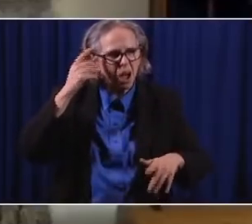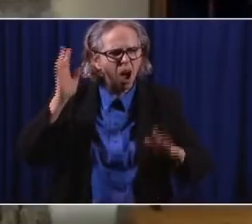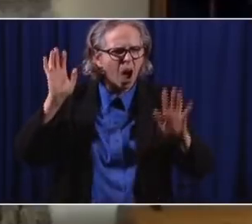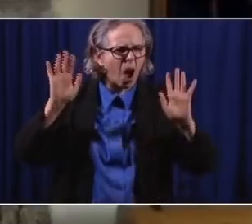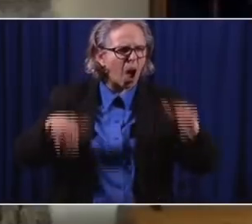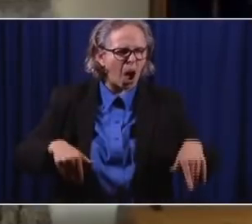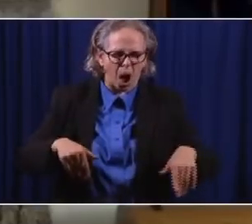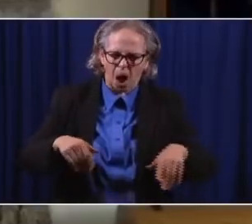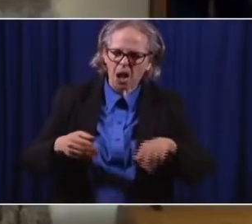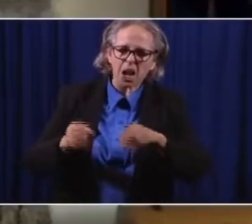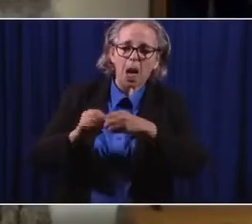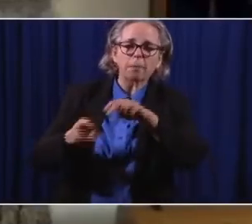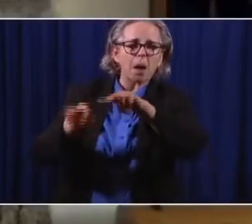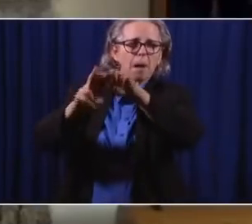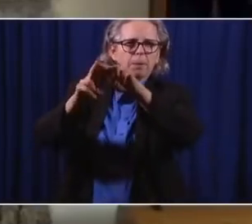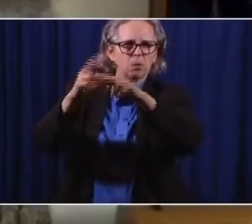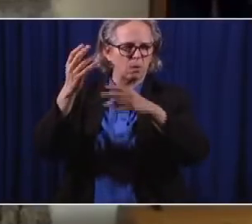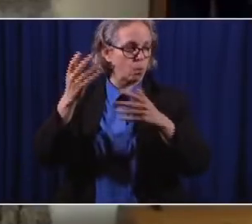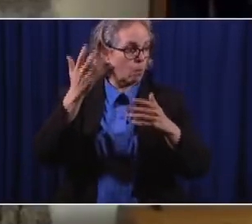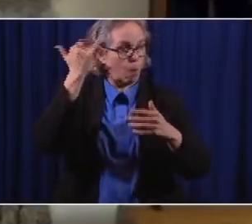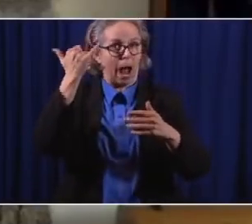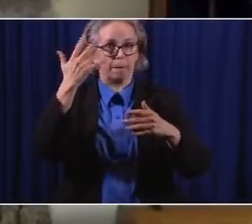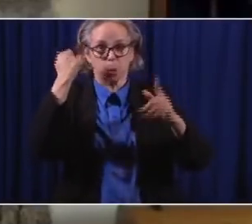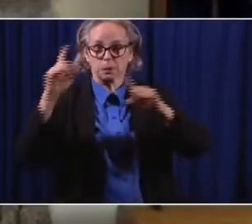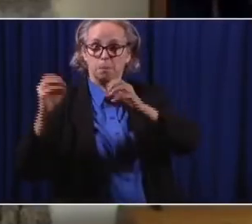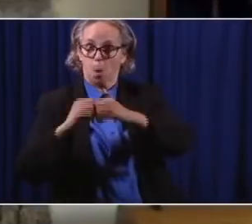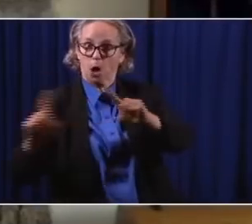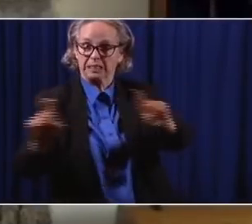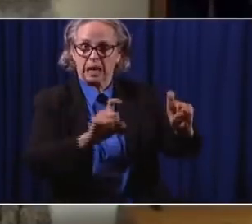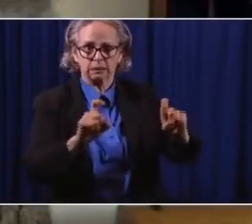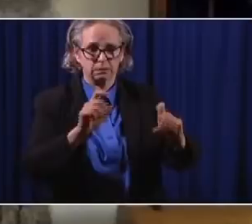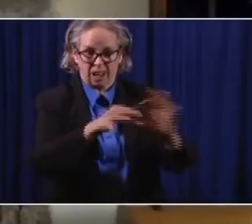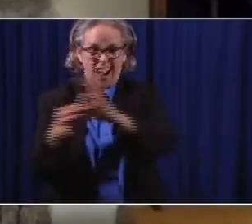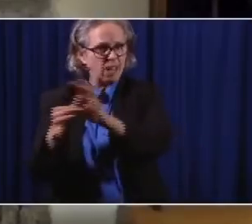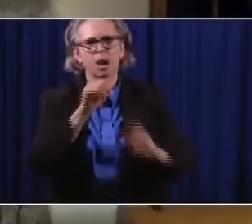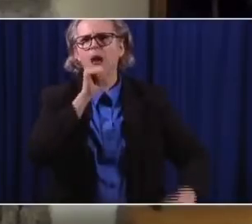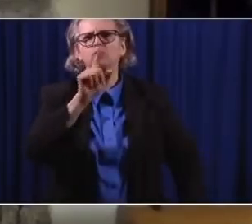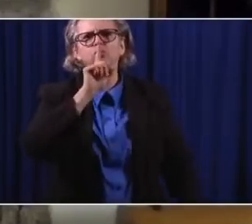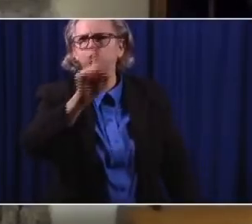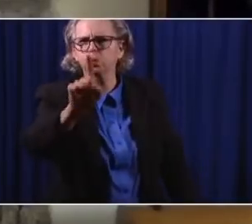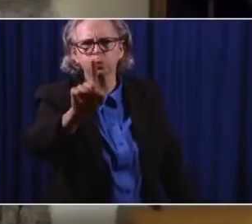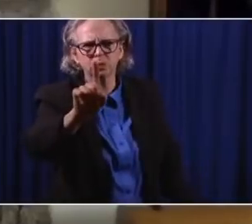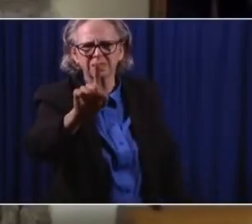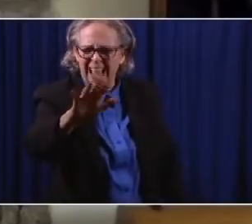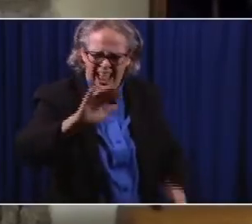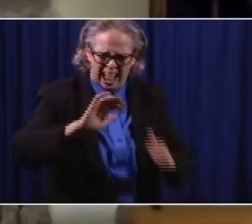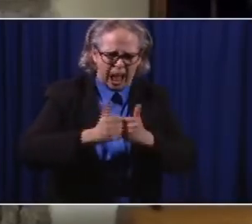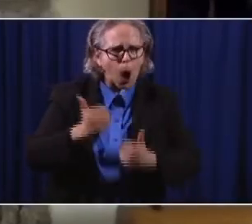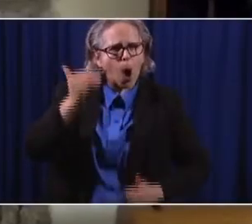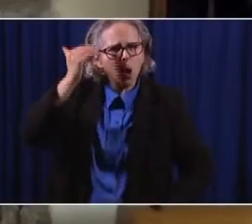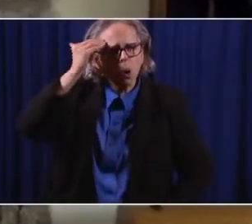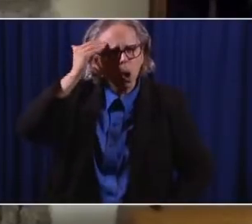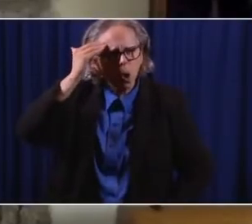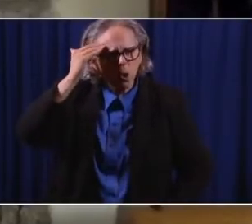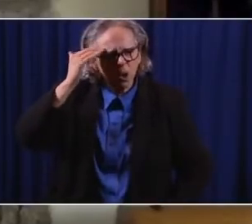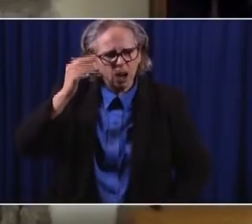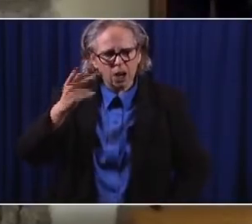right. The biggest, the way you can tell that is, look at our increase